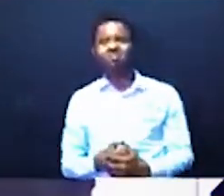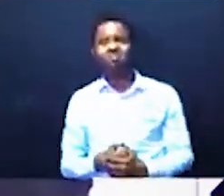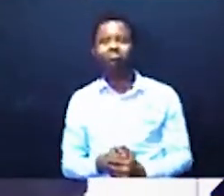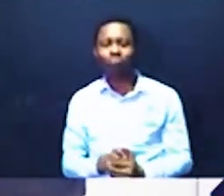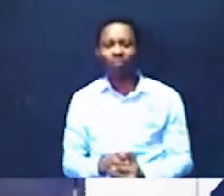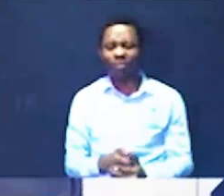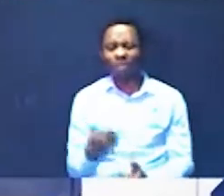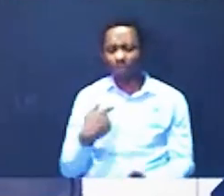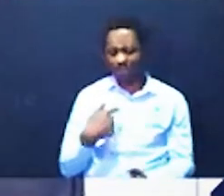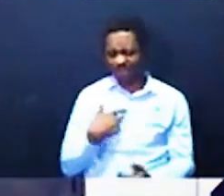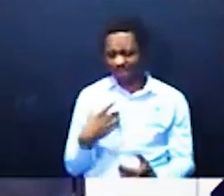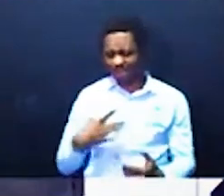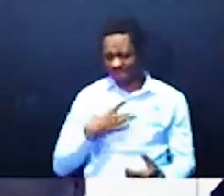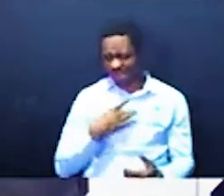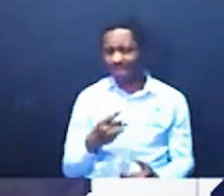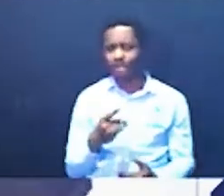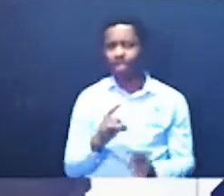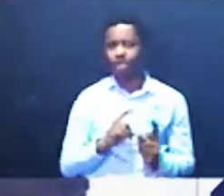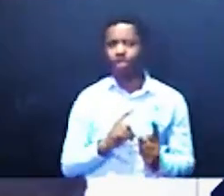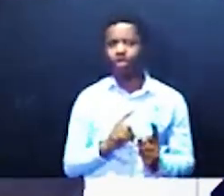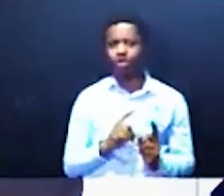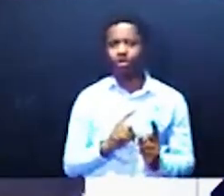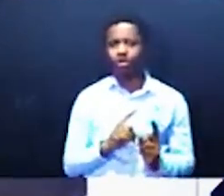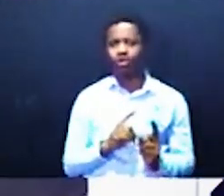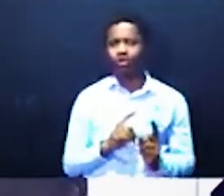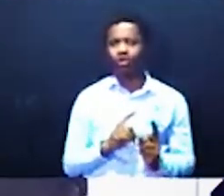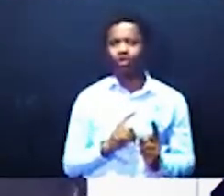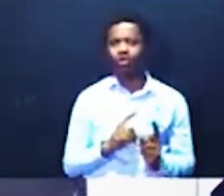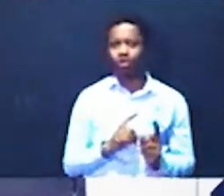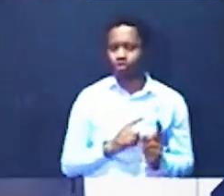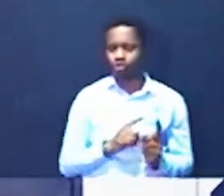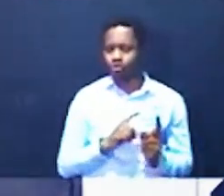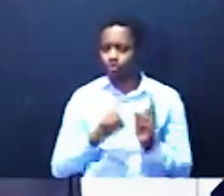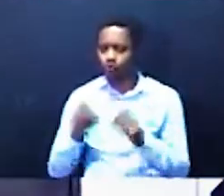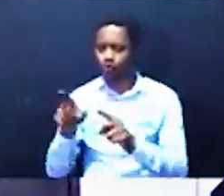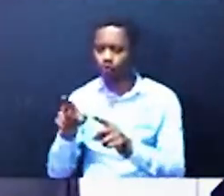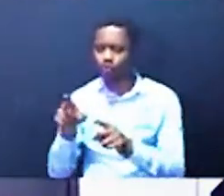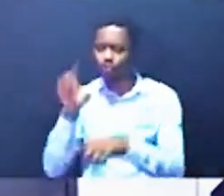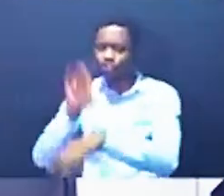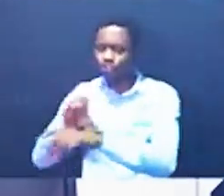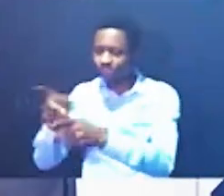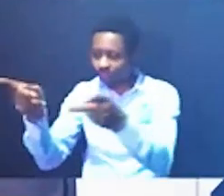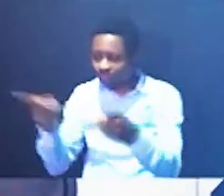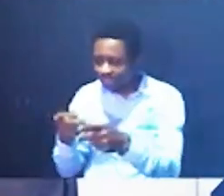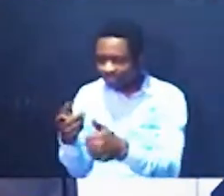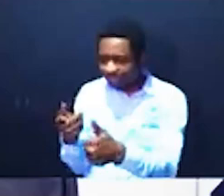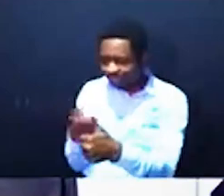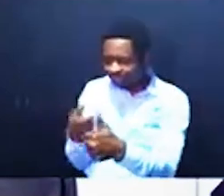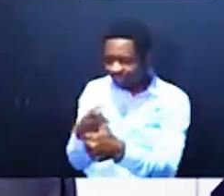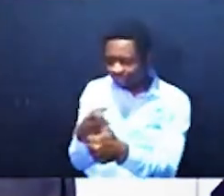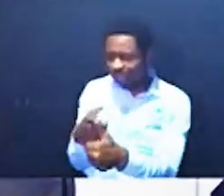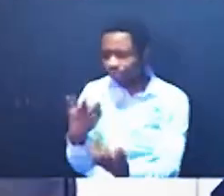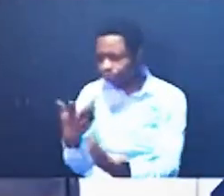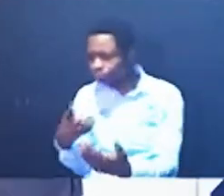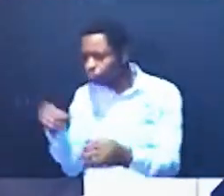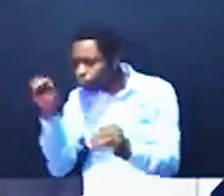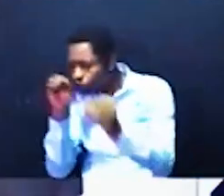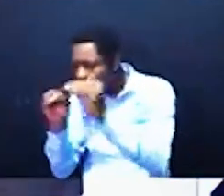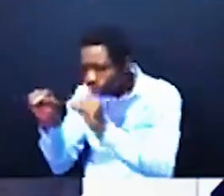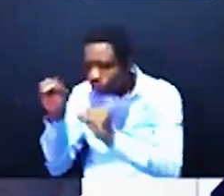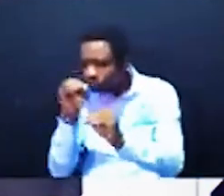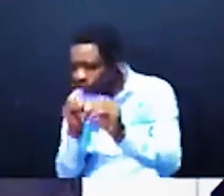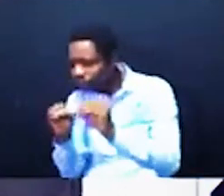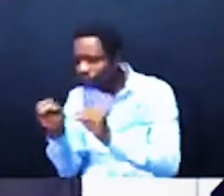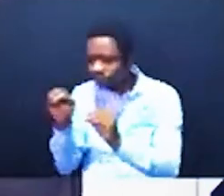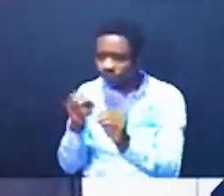an hour before, just to check and then go back and organize myself and then come to for the occasion, because